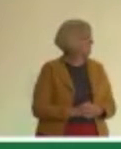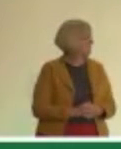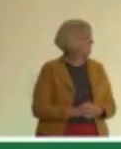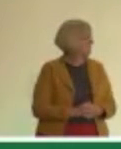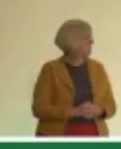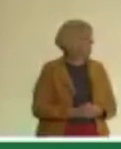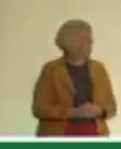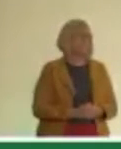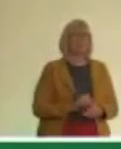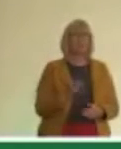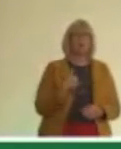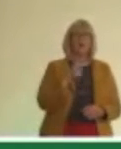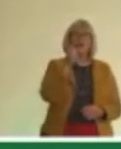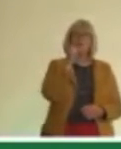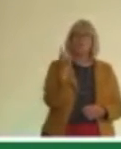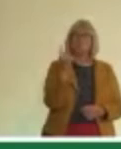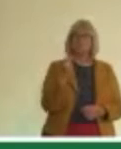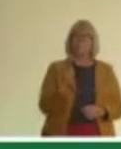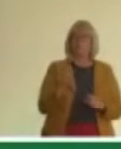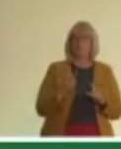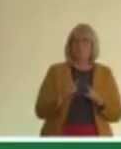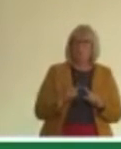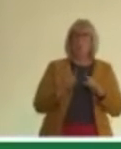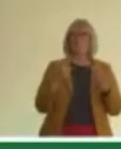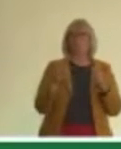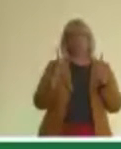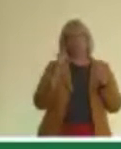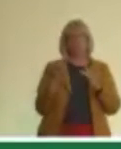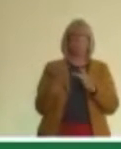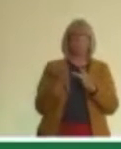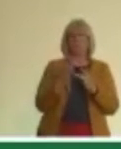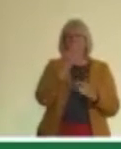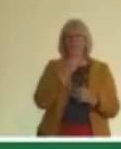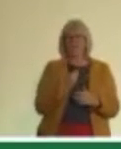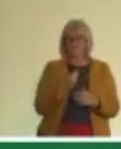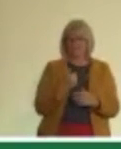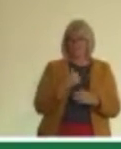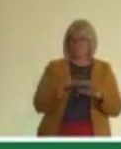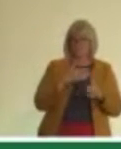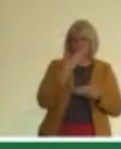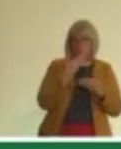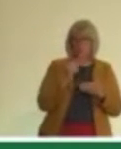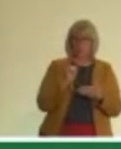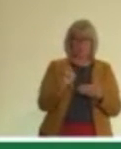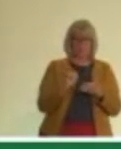I know someone who's the very opposite of a middleman. That is not some way I would describe her. In fact, that is Zoe Garbett.